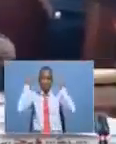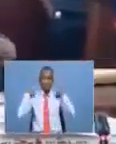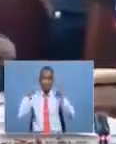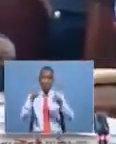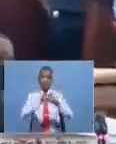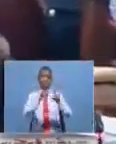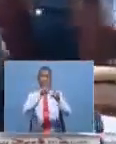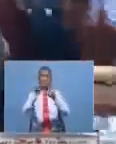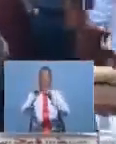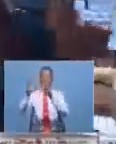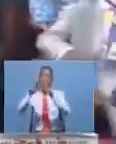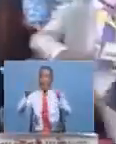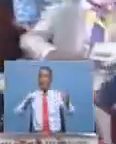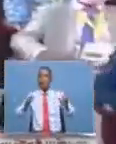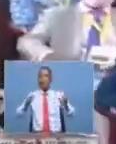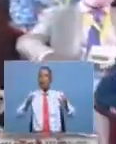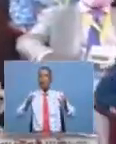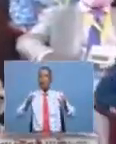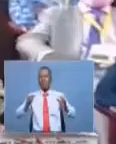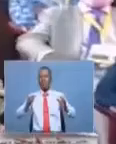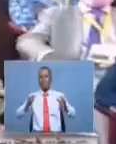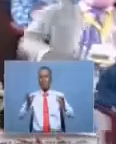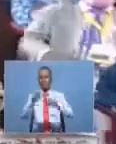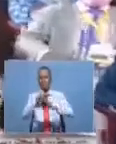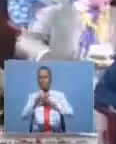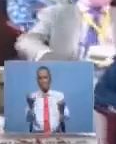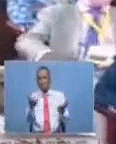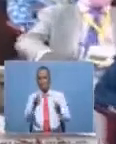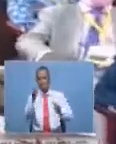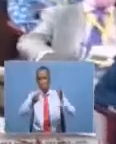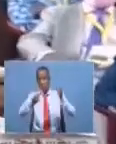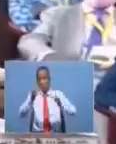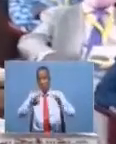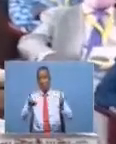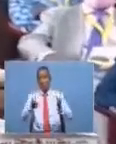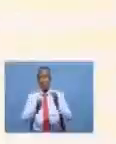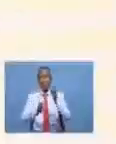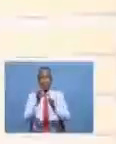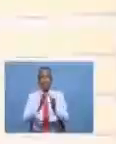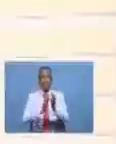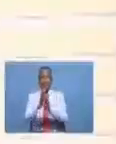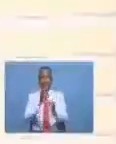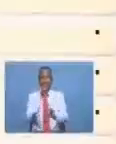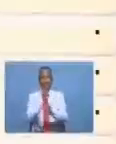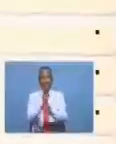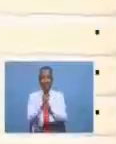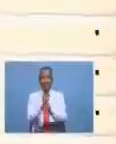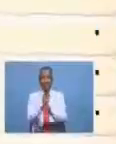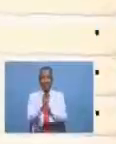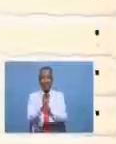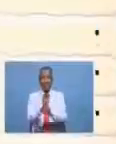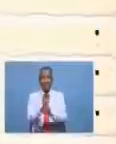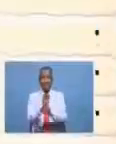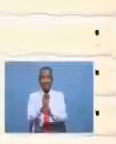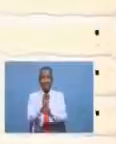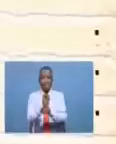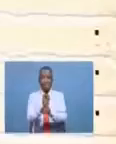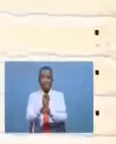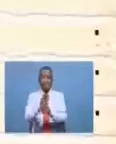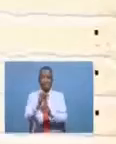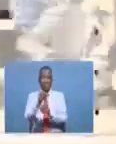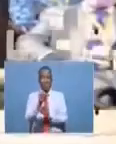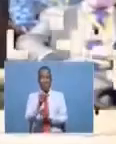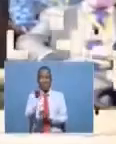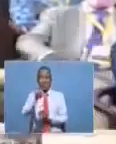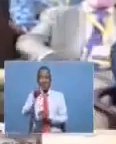room. So, but my lords, if the interests of justice demand that